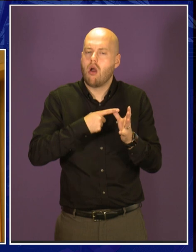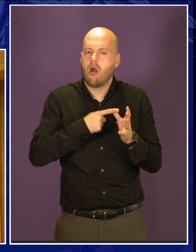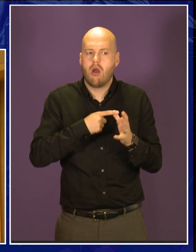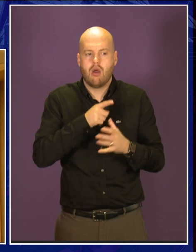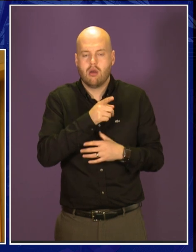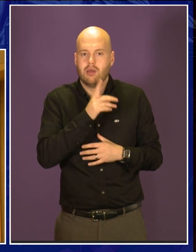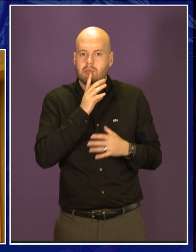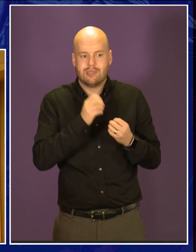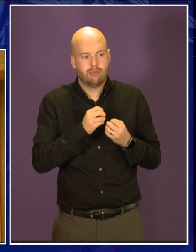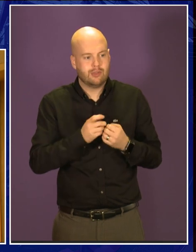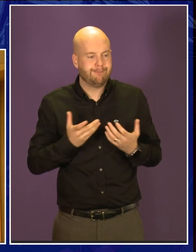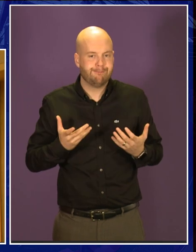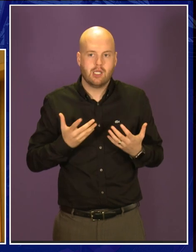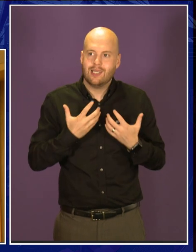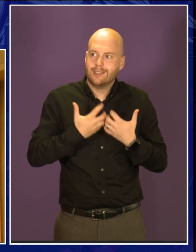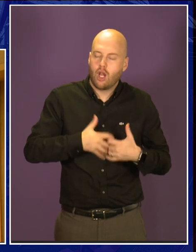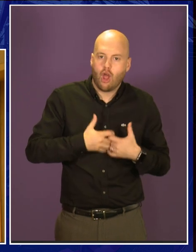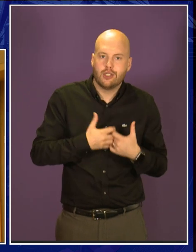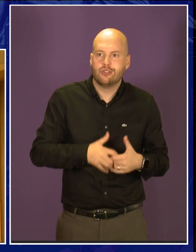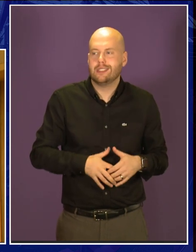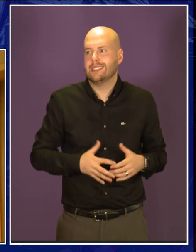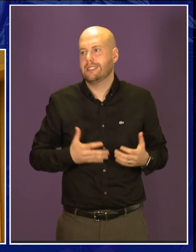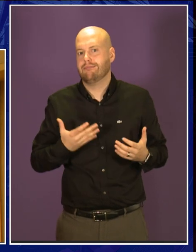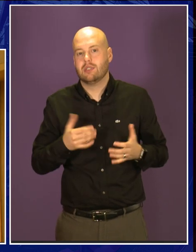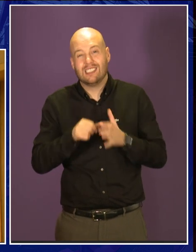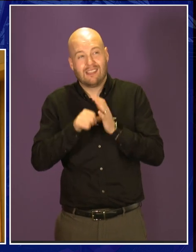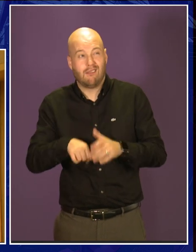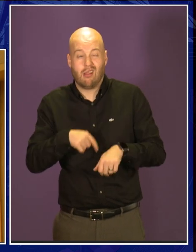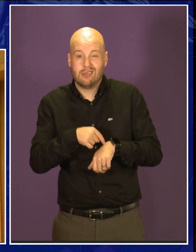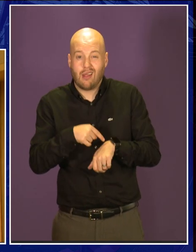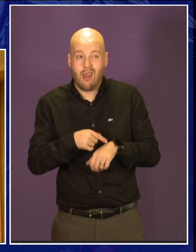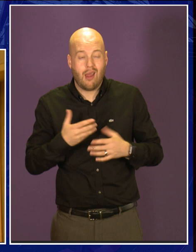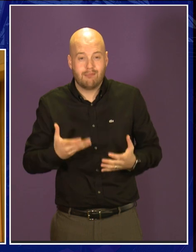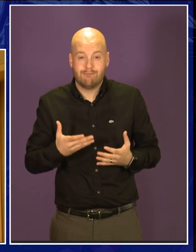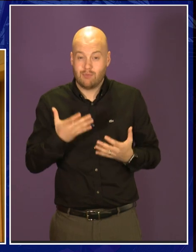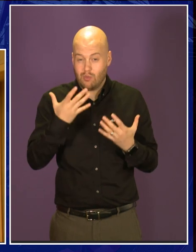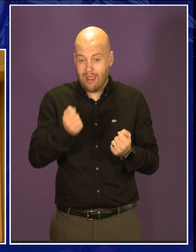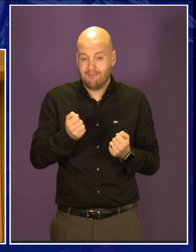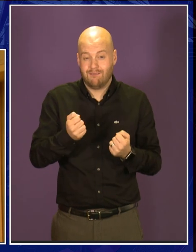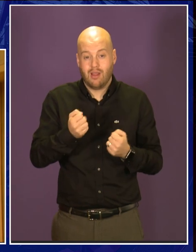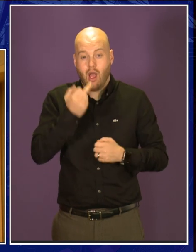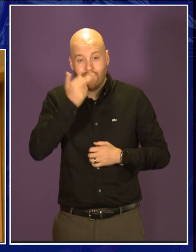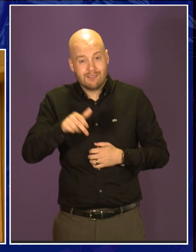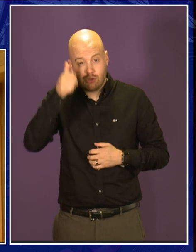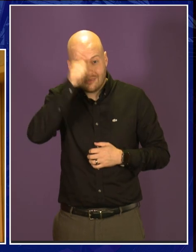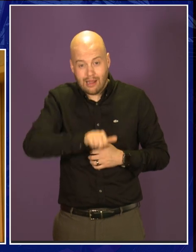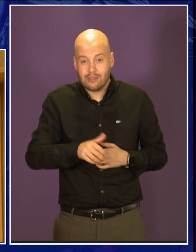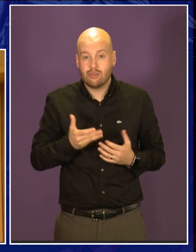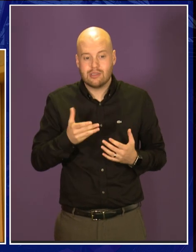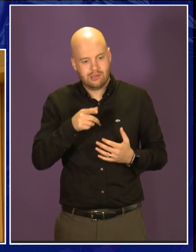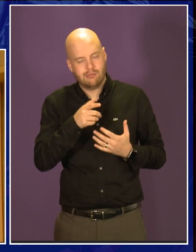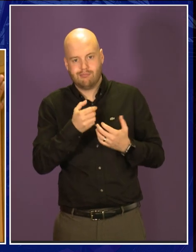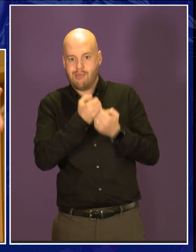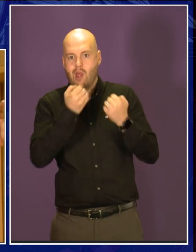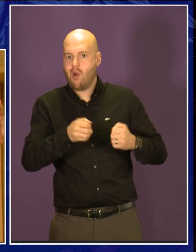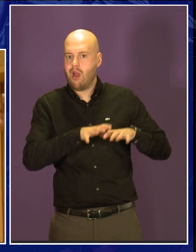in a time of technology and artificial intelligence, and there's a distribution of power, but at the same time we